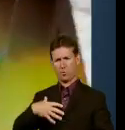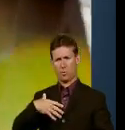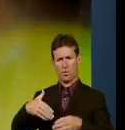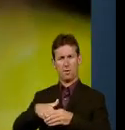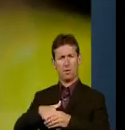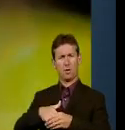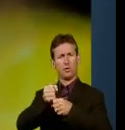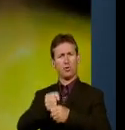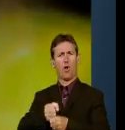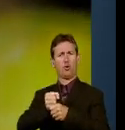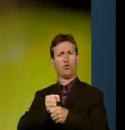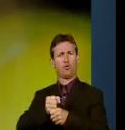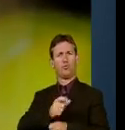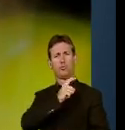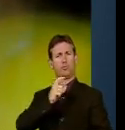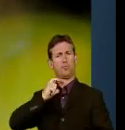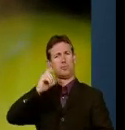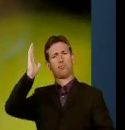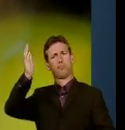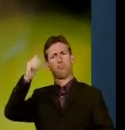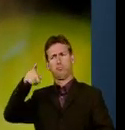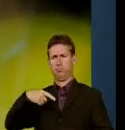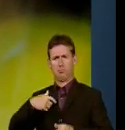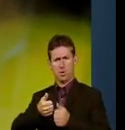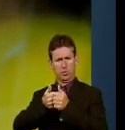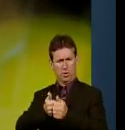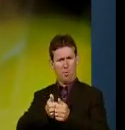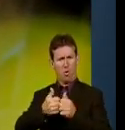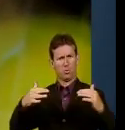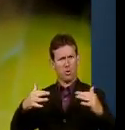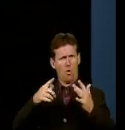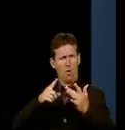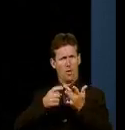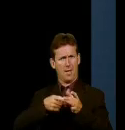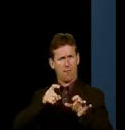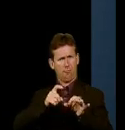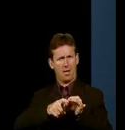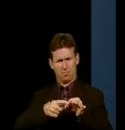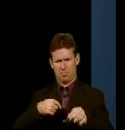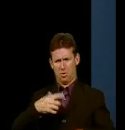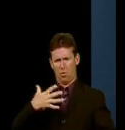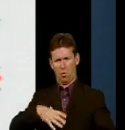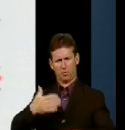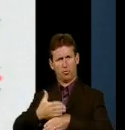war in Iraq and put his CV on the internet to see if he could get a job there.